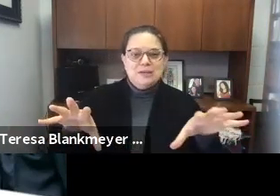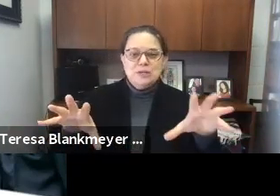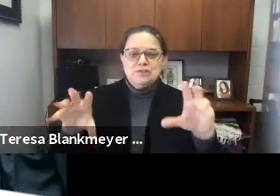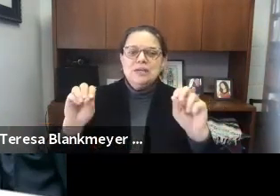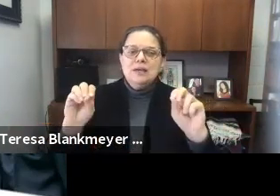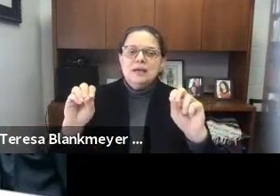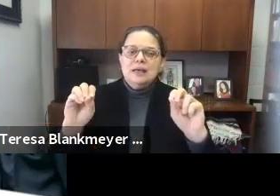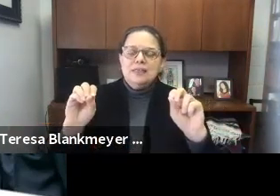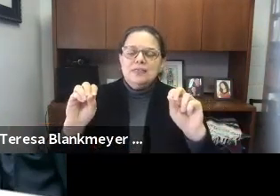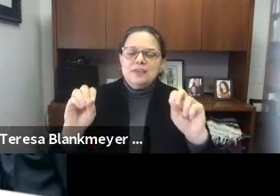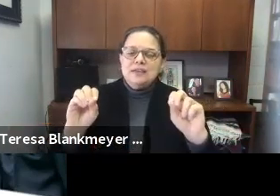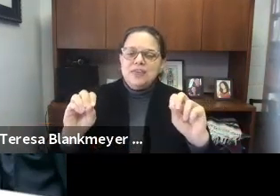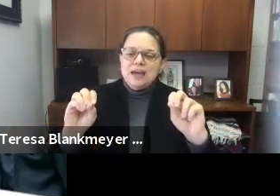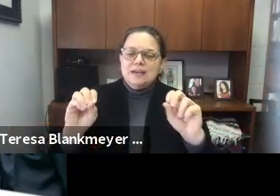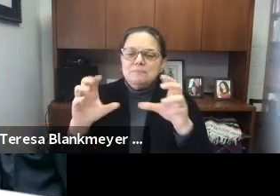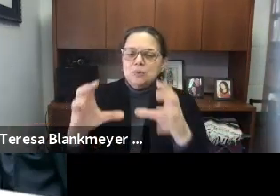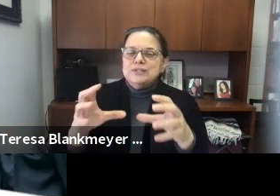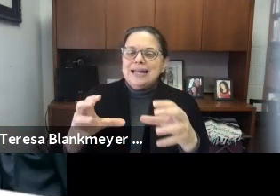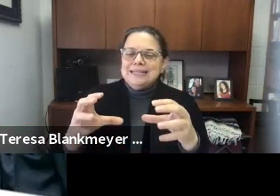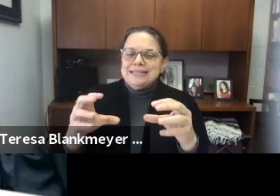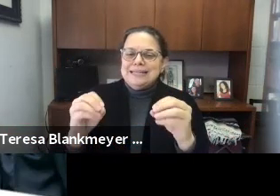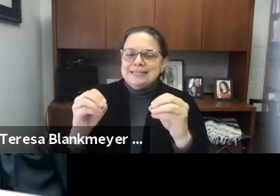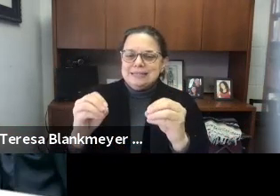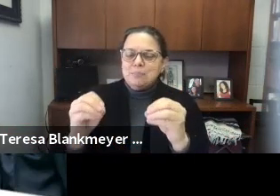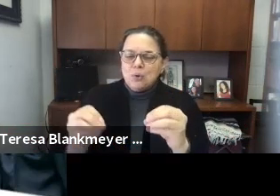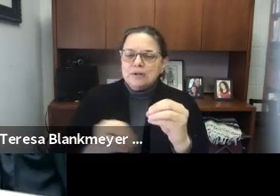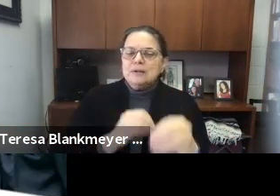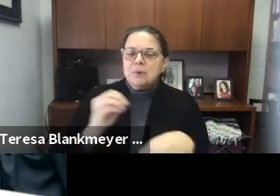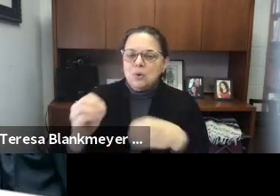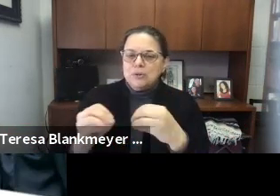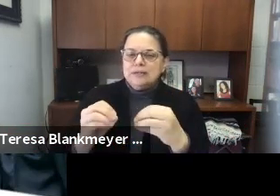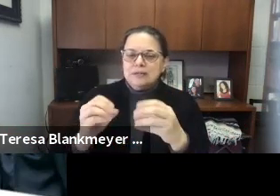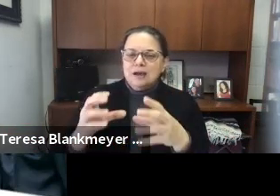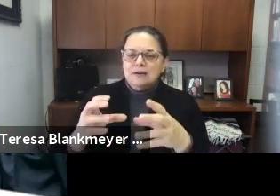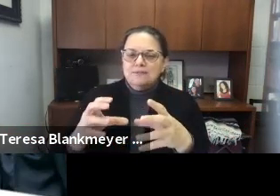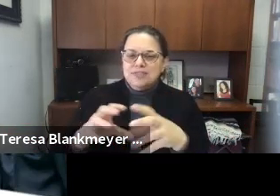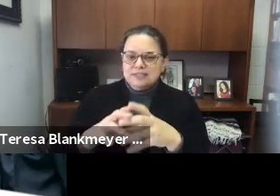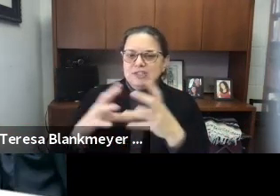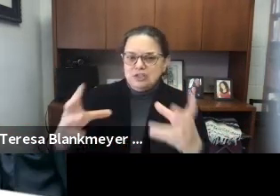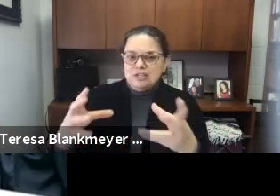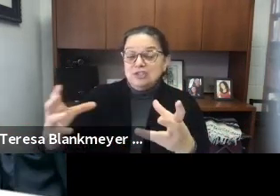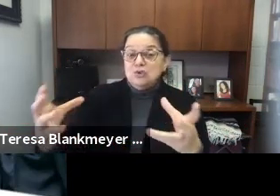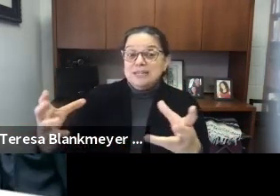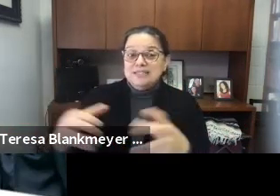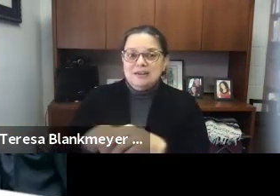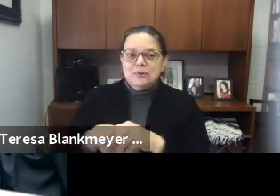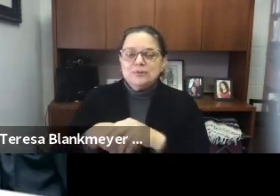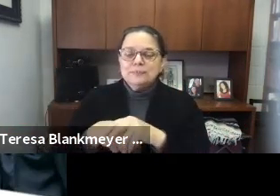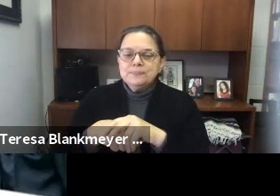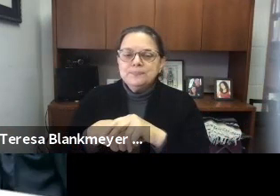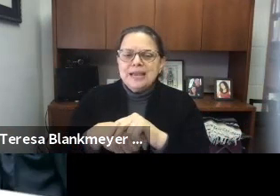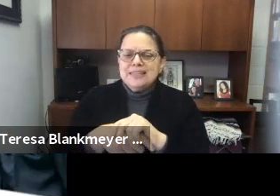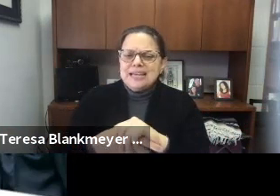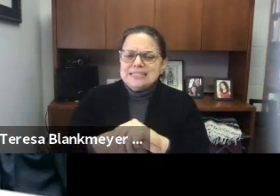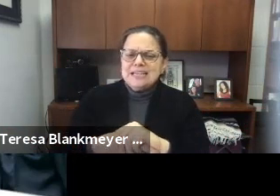spoken language, think that modality is an important component of these human